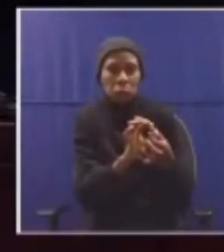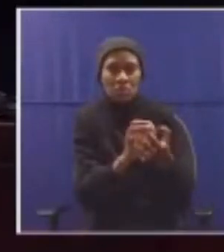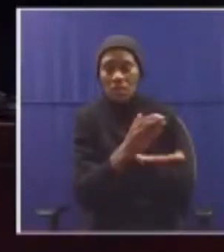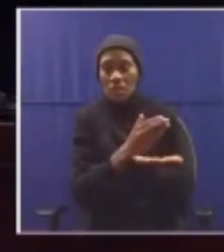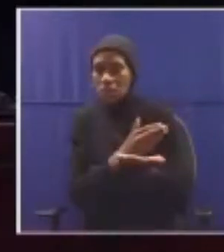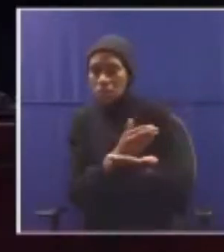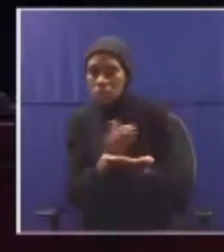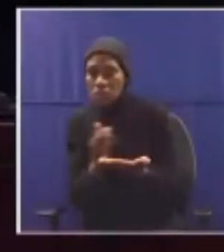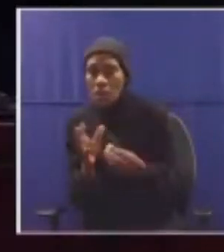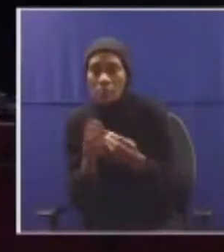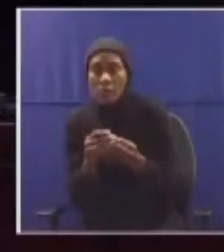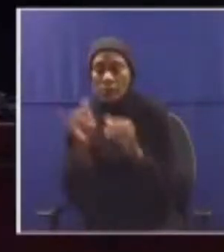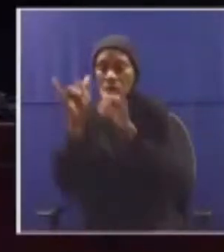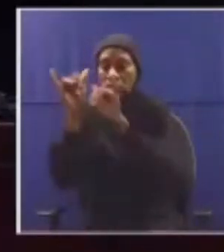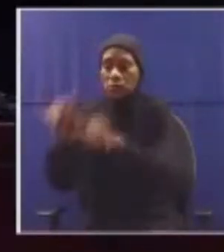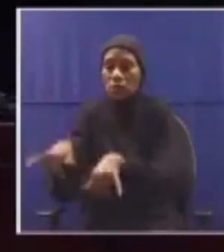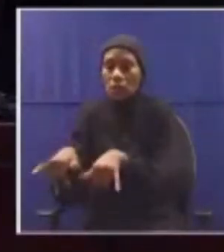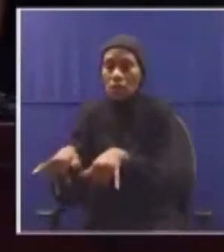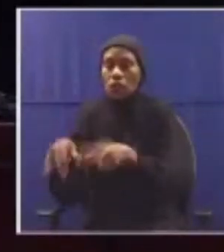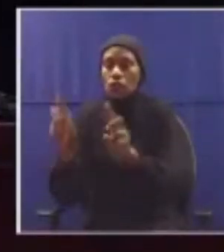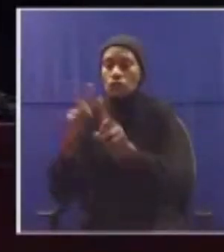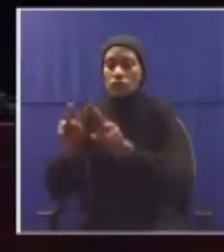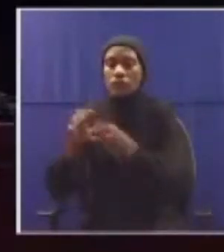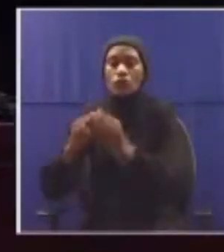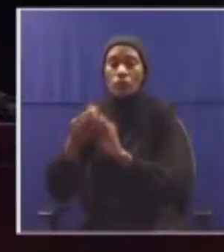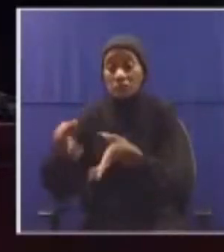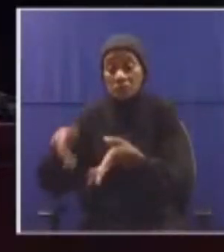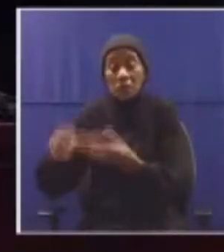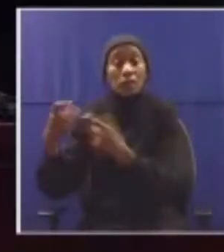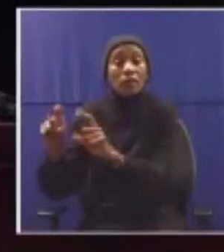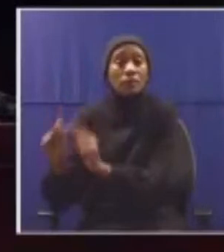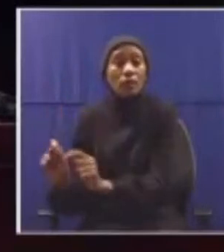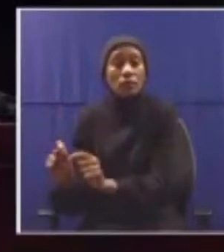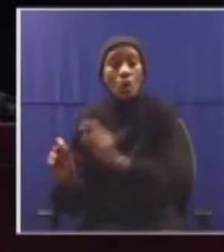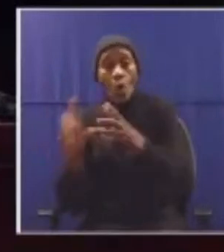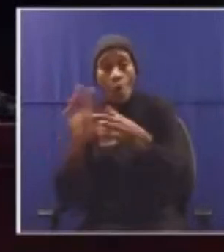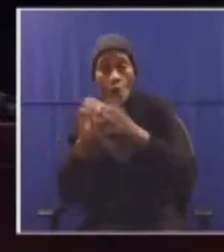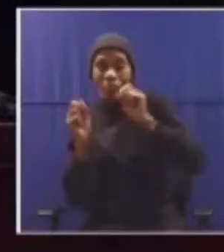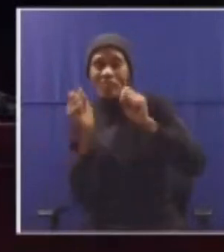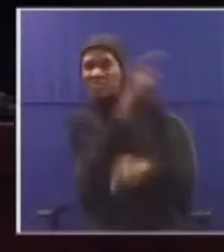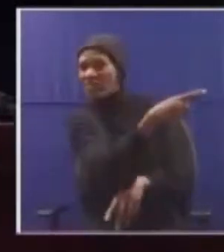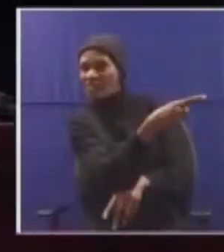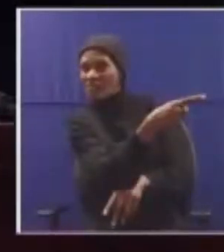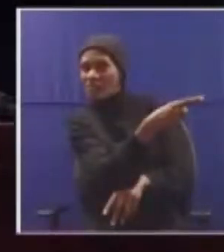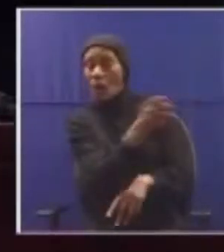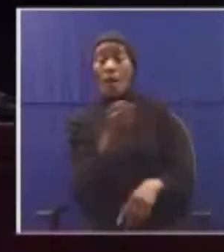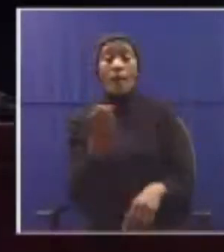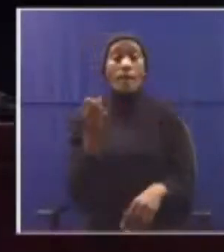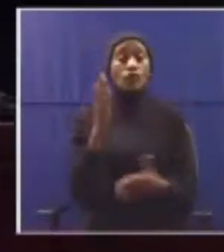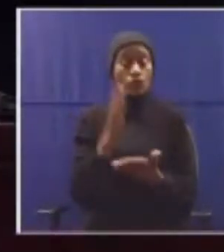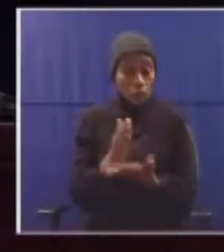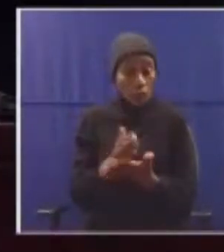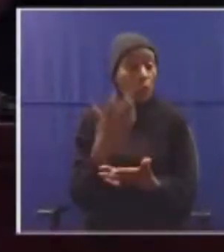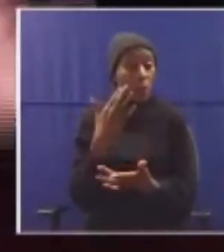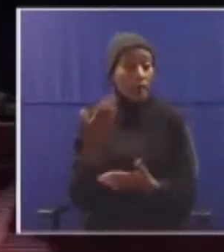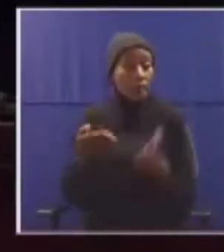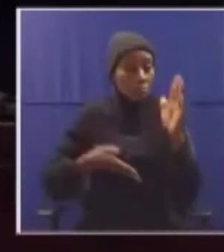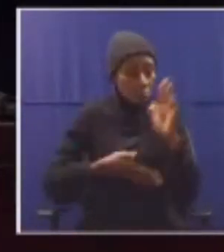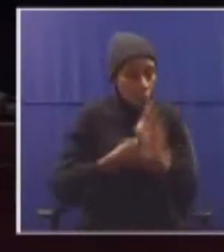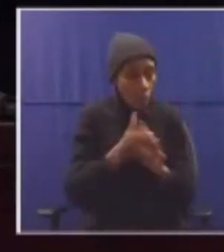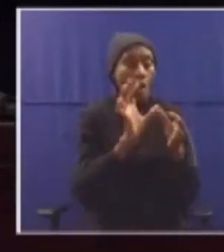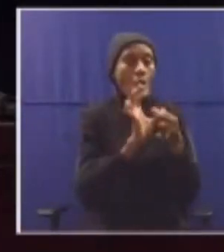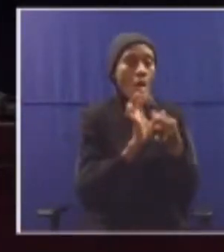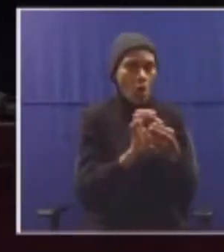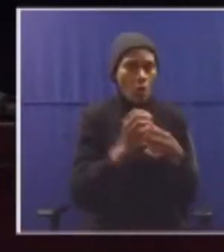Some of you are staying in villages here, you are not at home. But surely when we're at home,